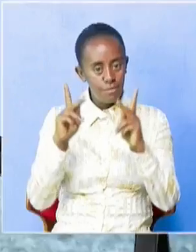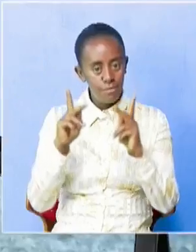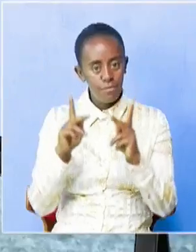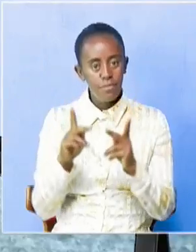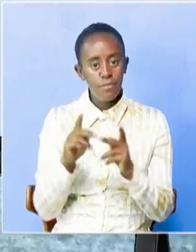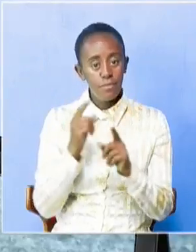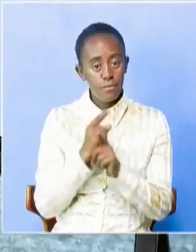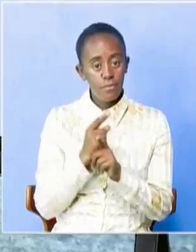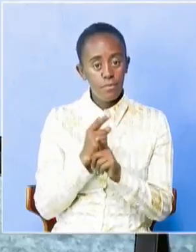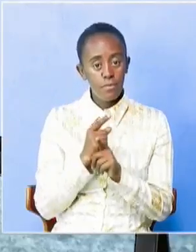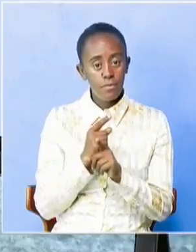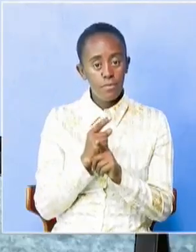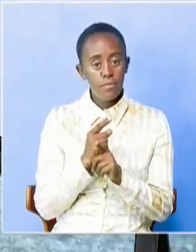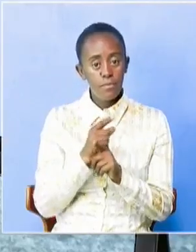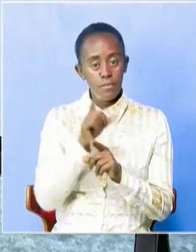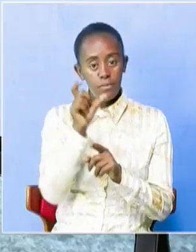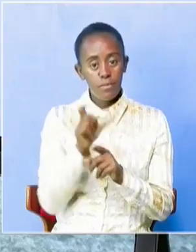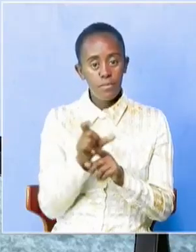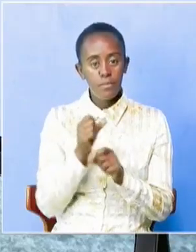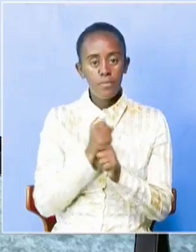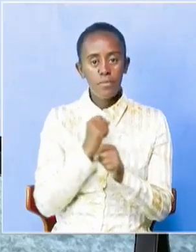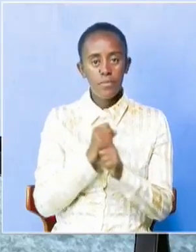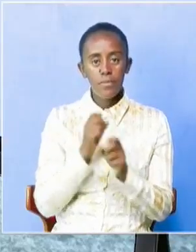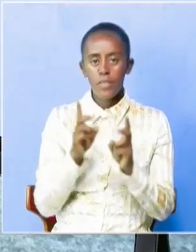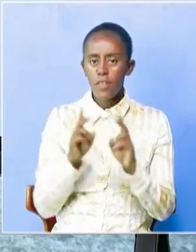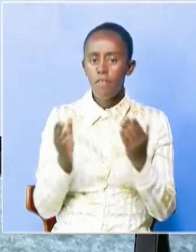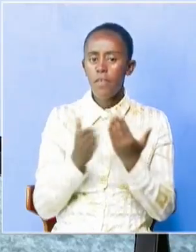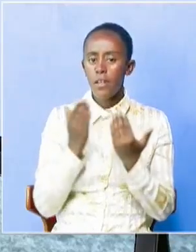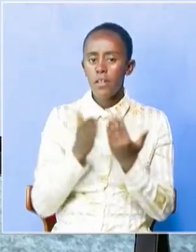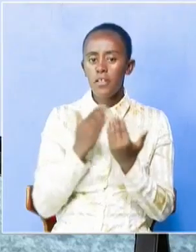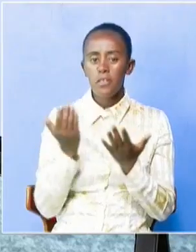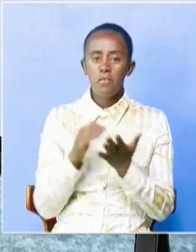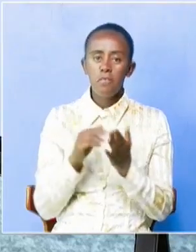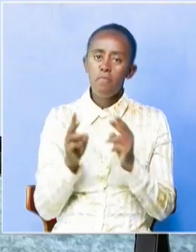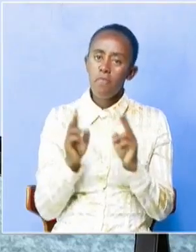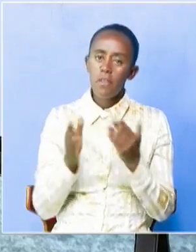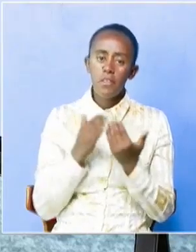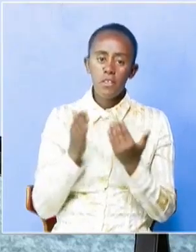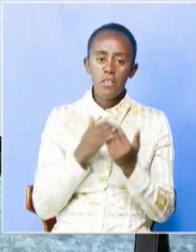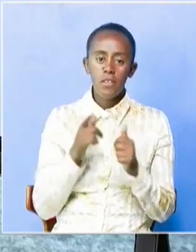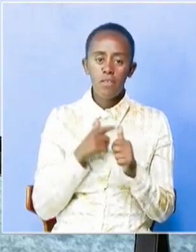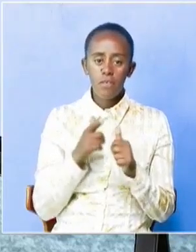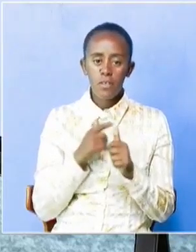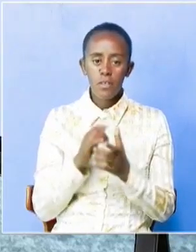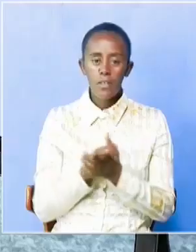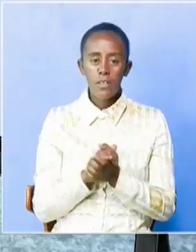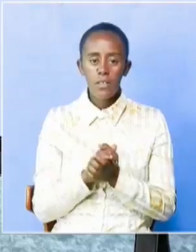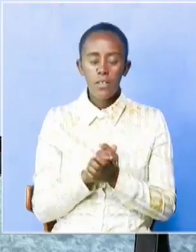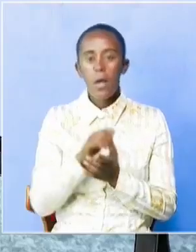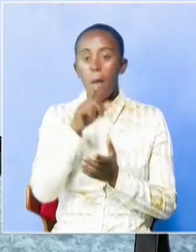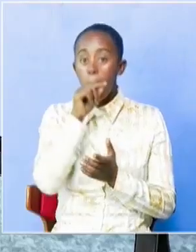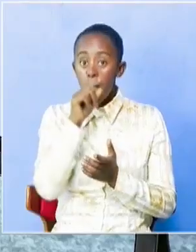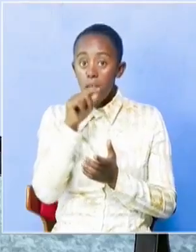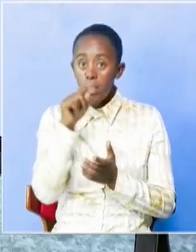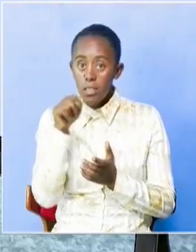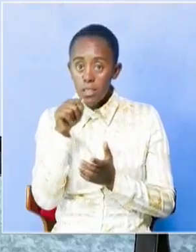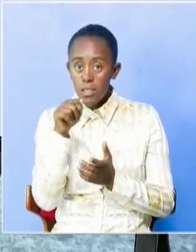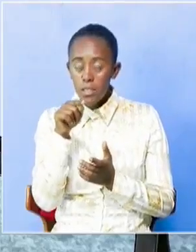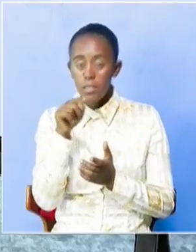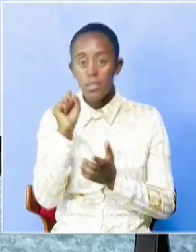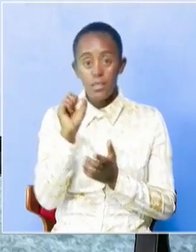So I'm sure you find this exercise very easy again, right? The first one, birds.